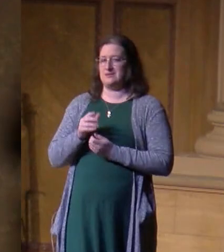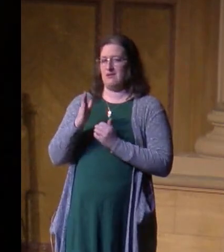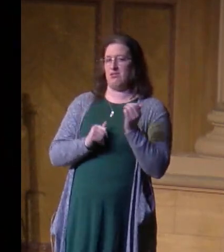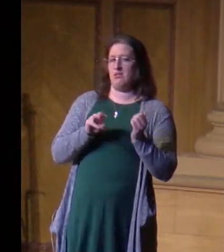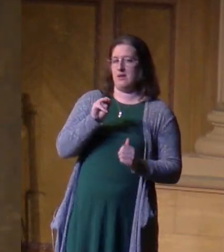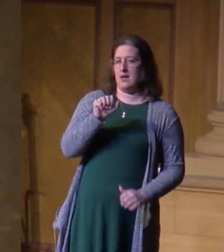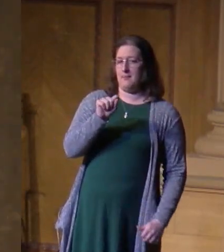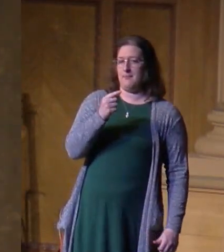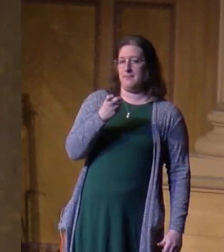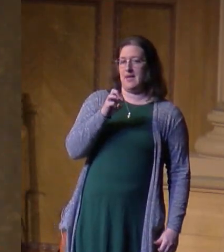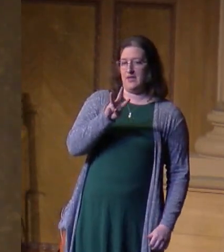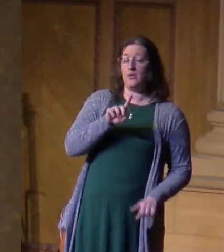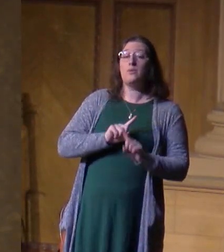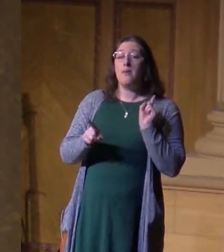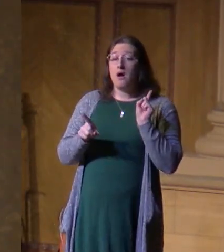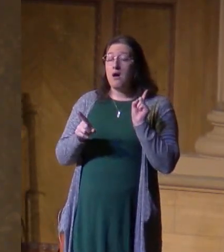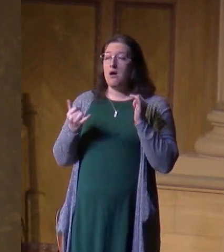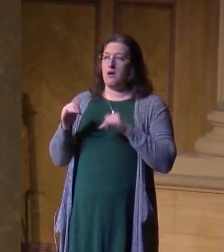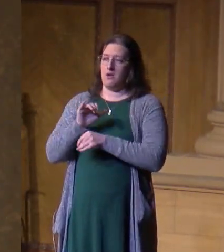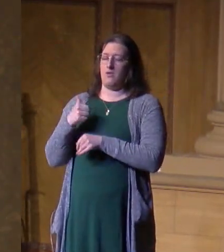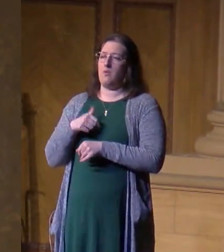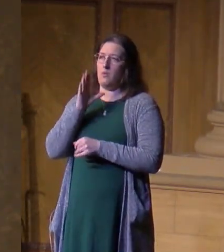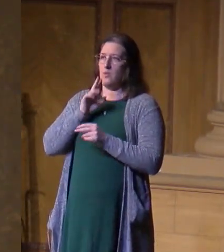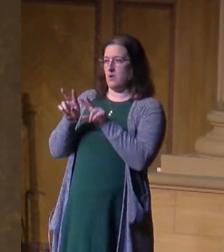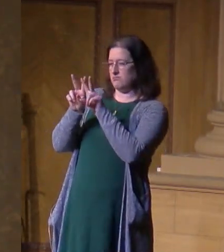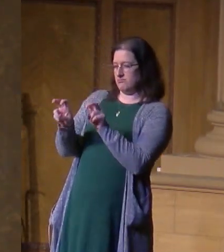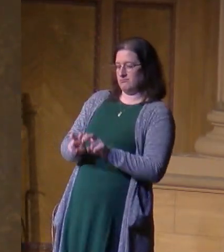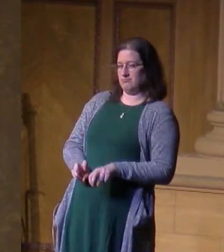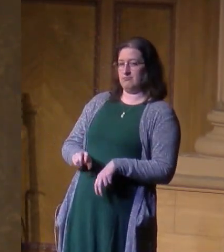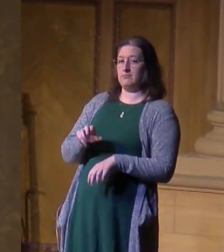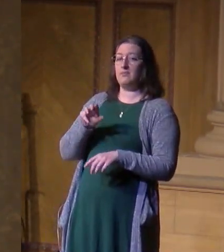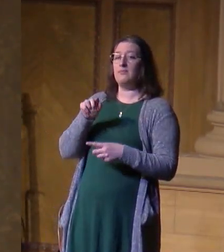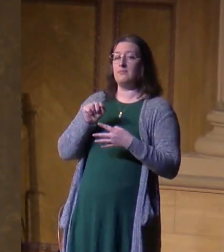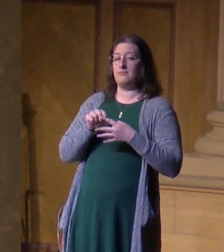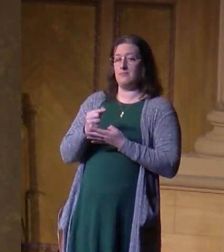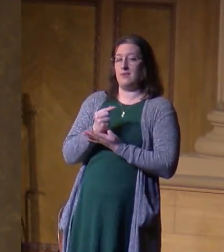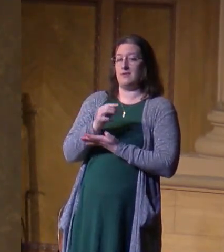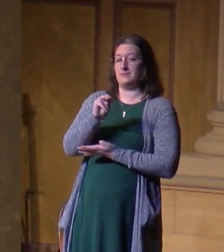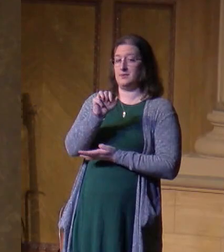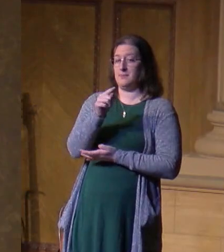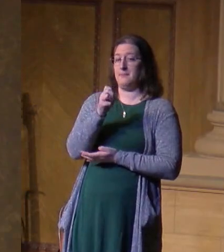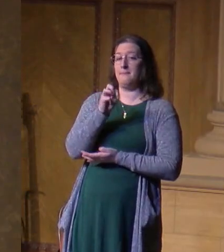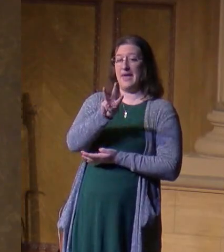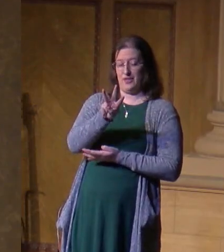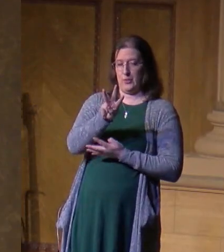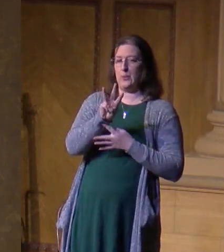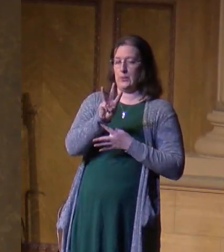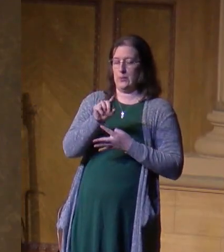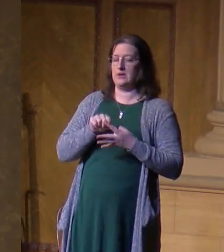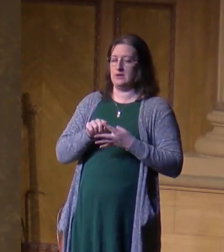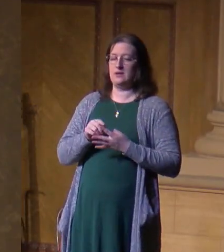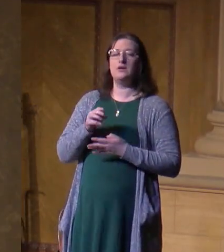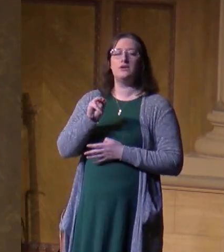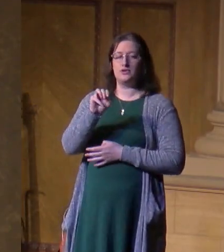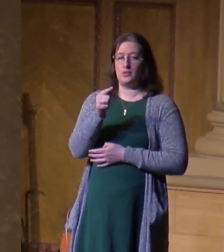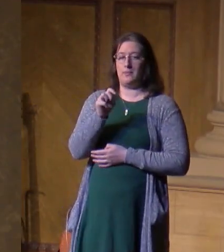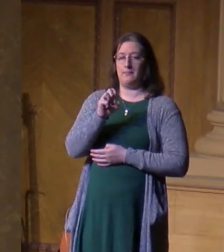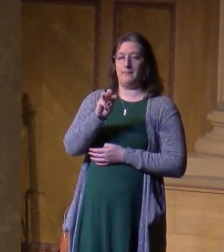Matthew does. However, tonight we're going to be looking at it in the Gospel of Matthew. So let me invite your attention to Matthew chapter 1 tonight.